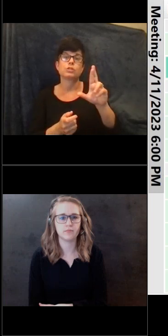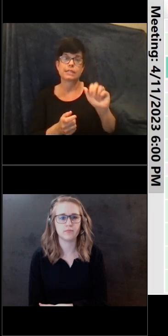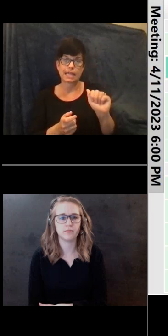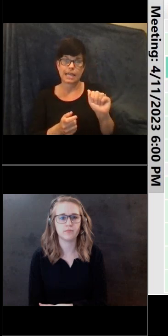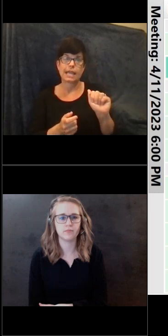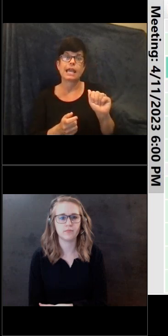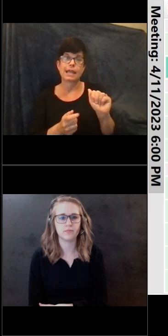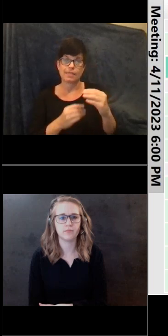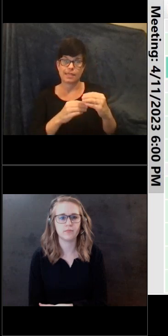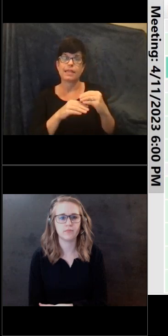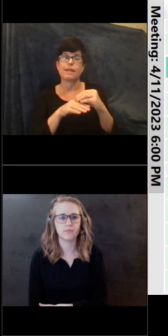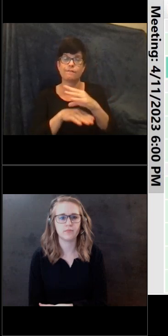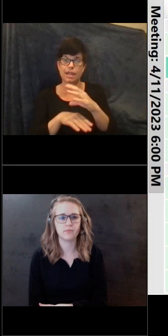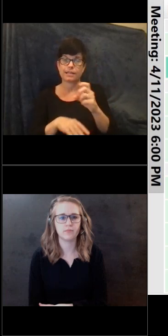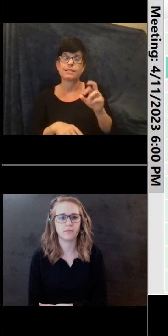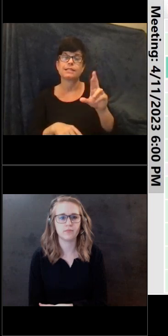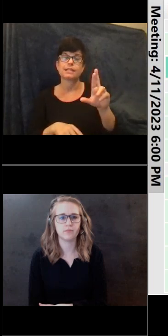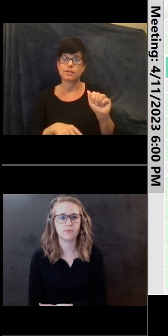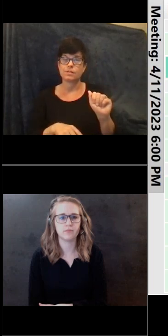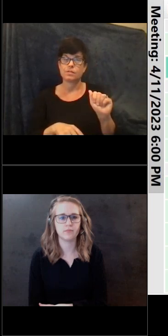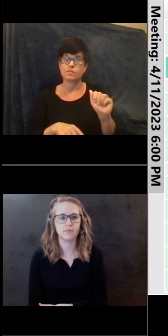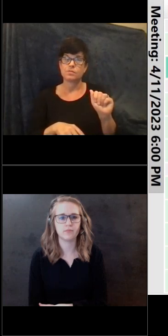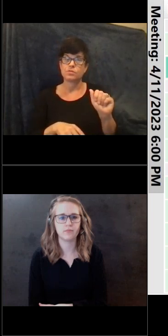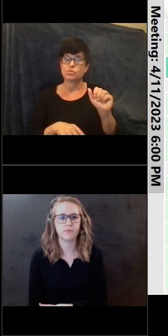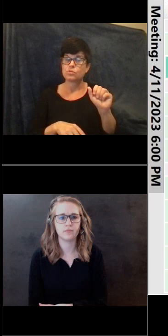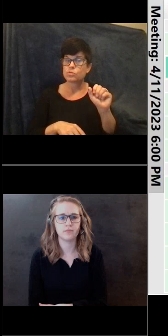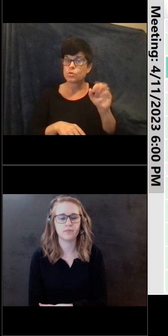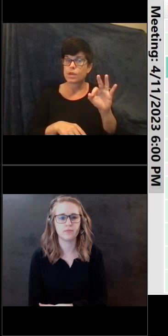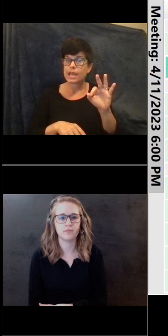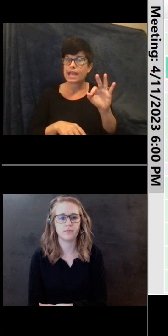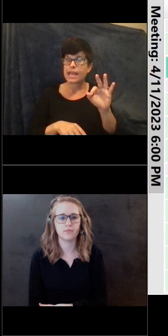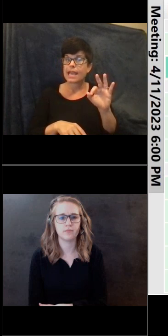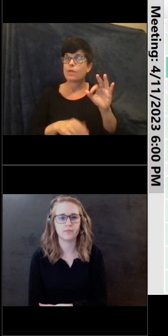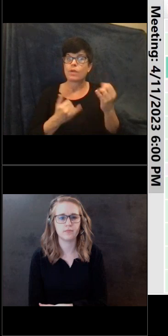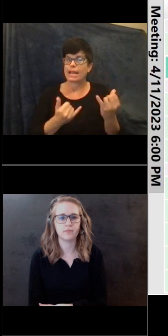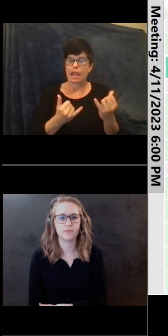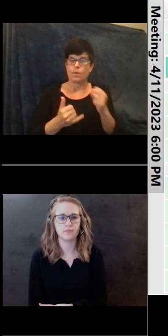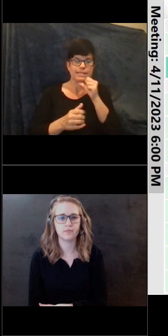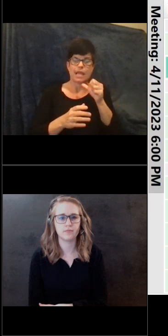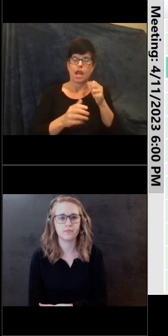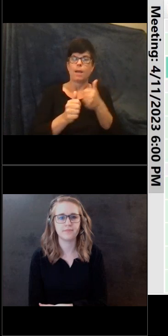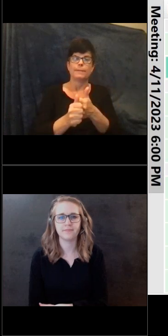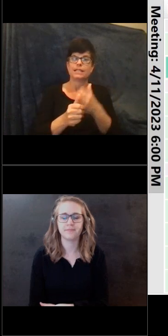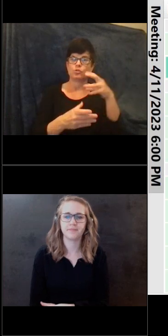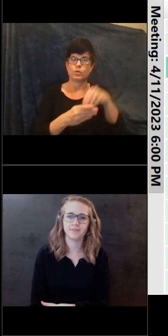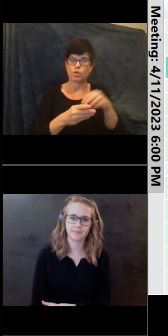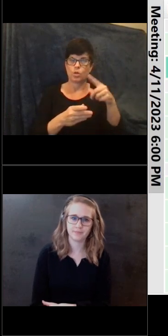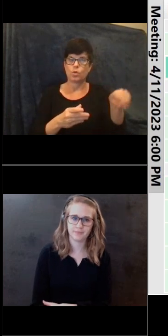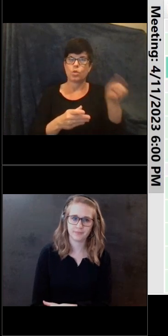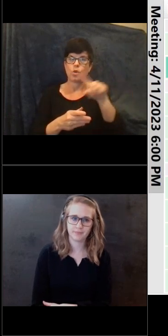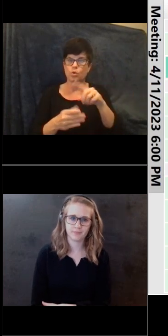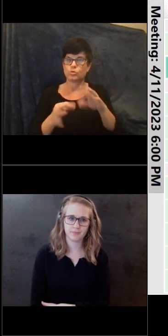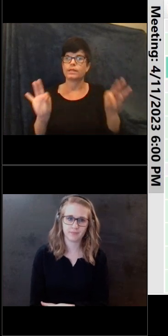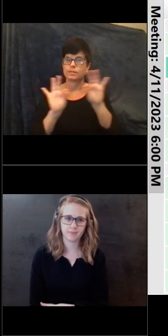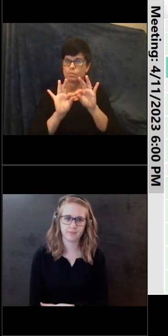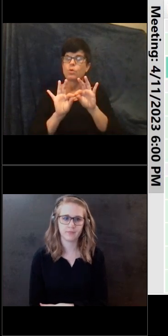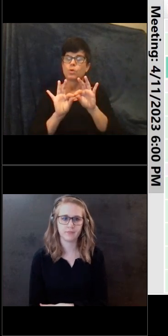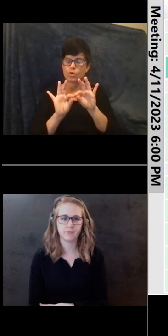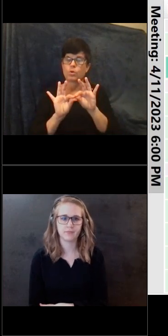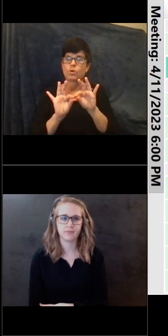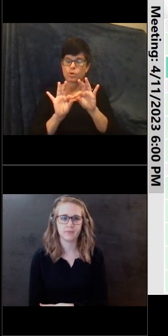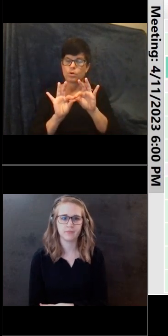CRA. And so this isn't updated to include those. And so I think it's important that, you know, that